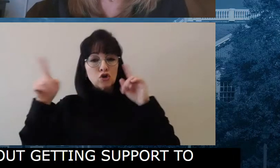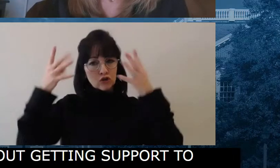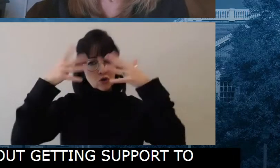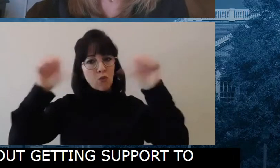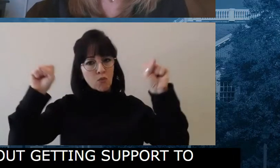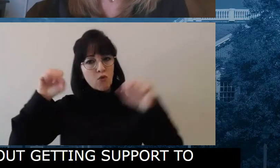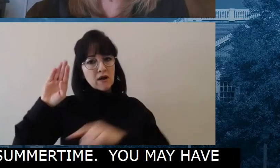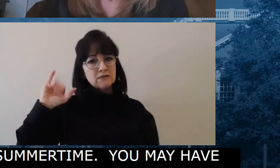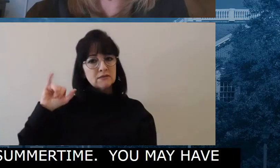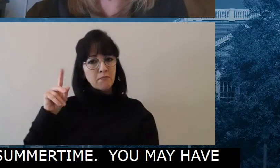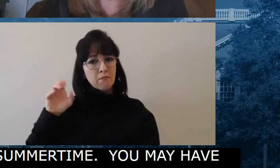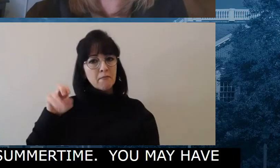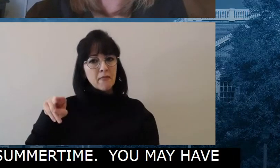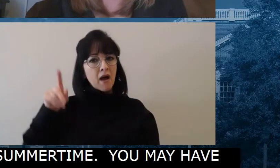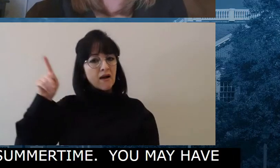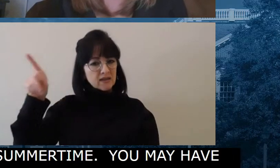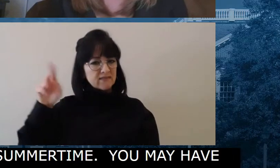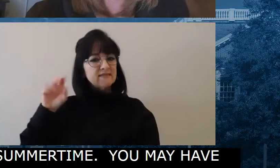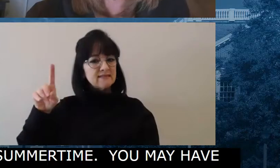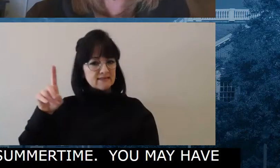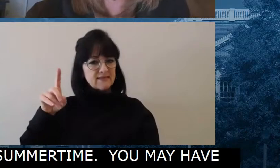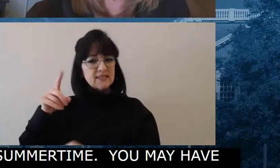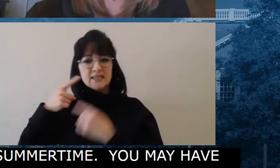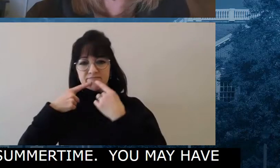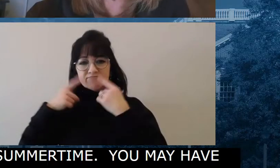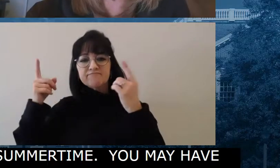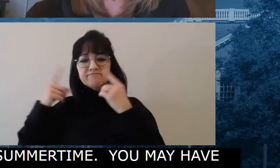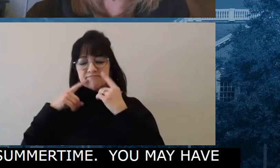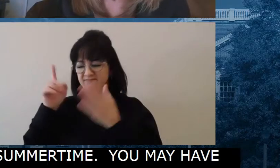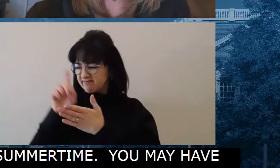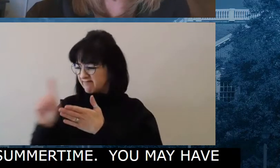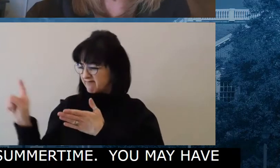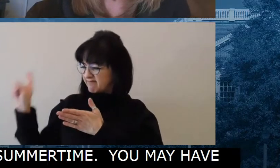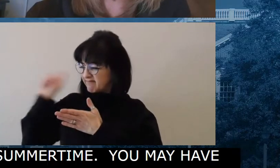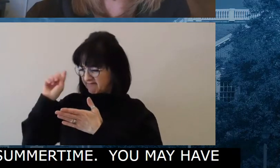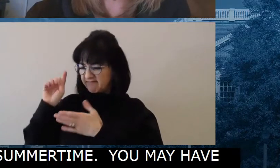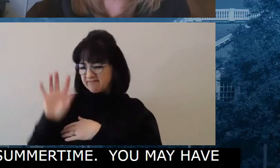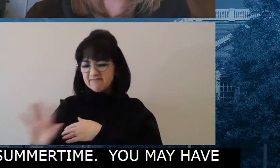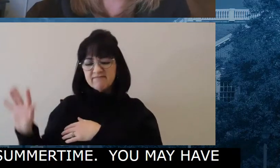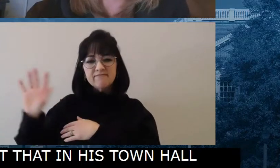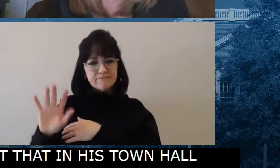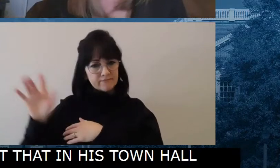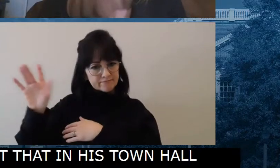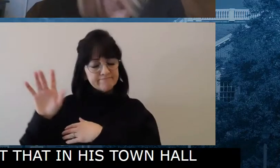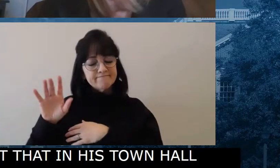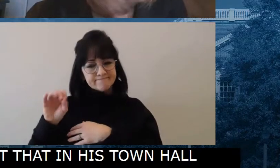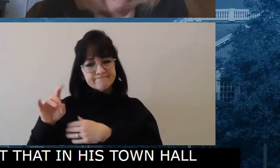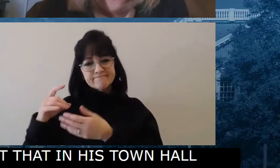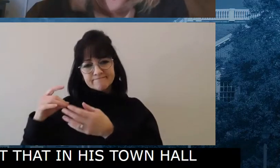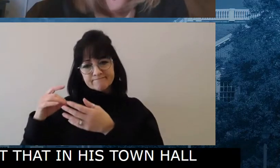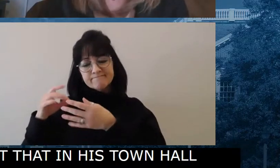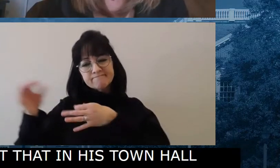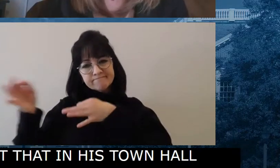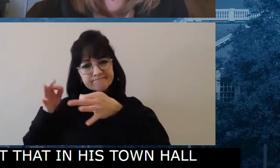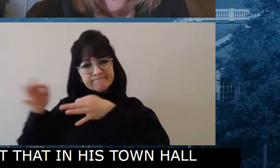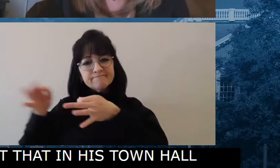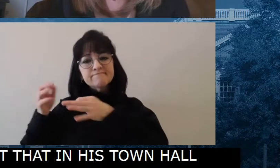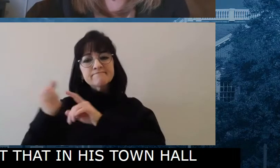about that in his town hall meeting a week or so ago, and it'll be a focus for us in terms